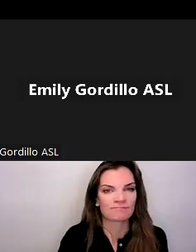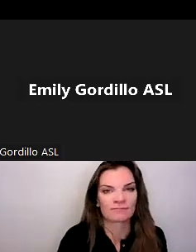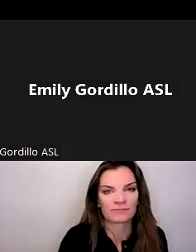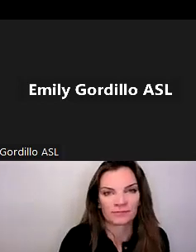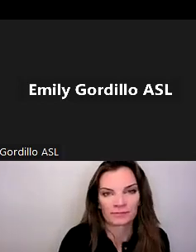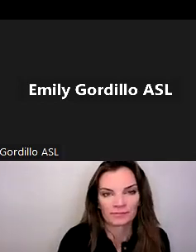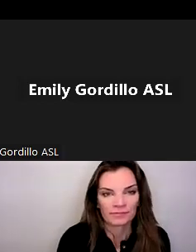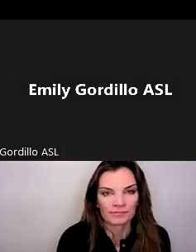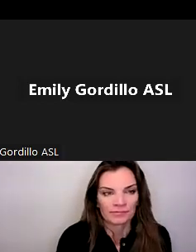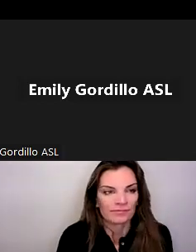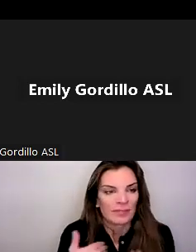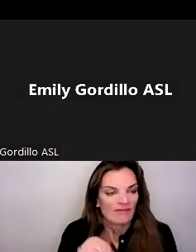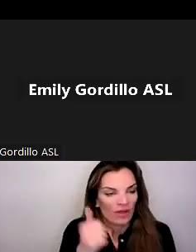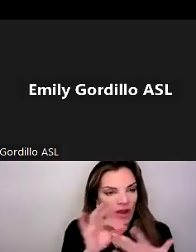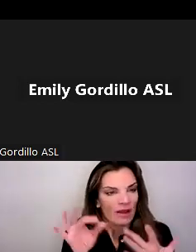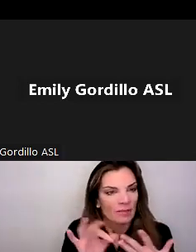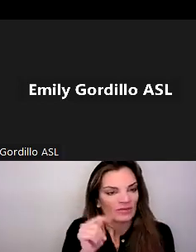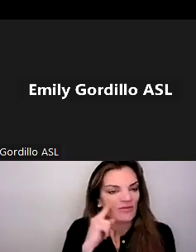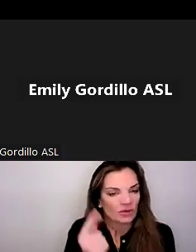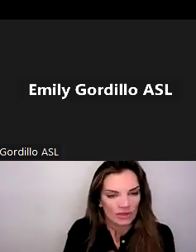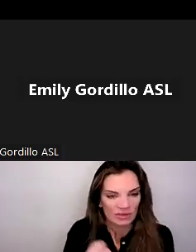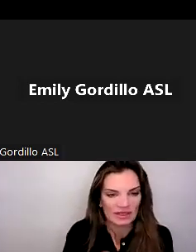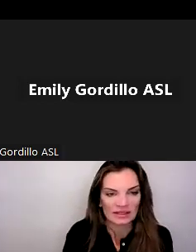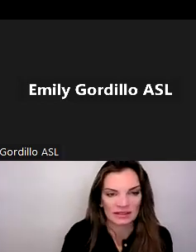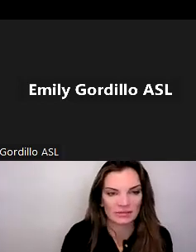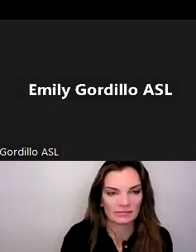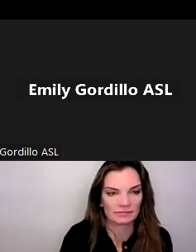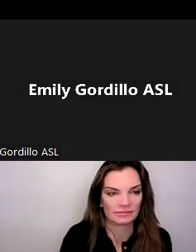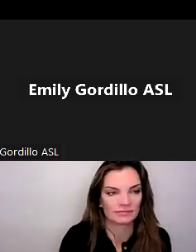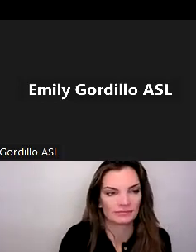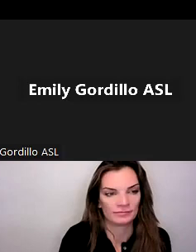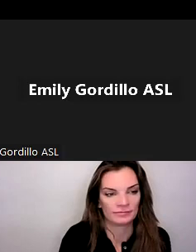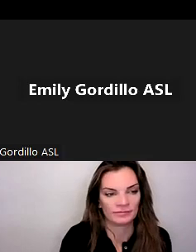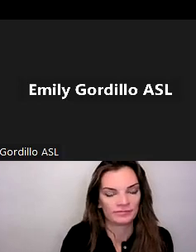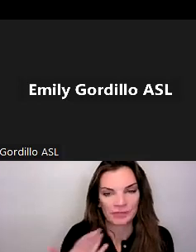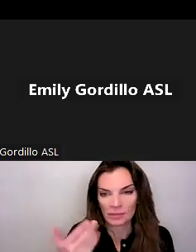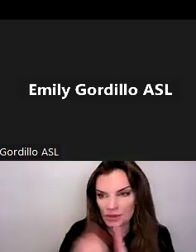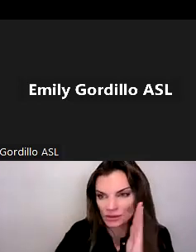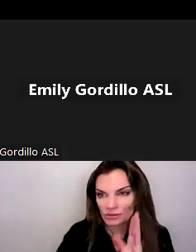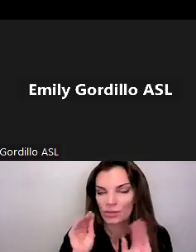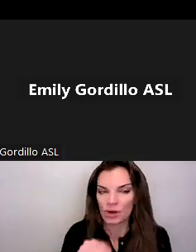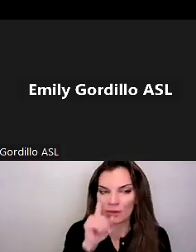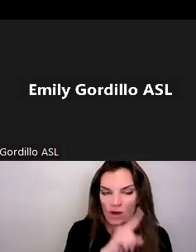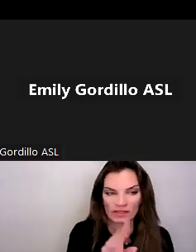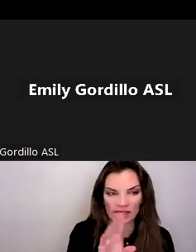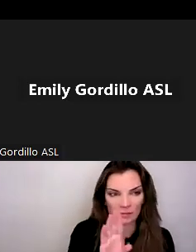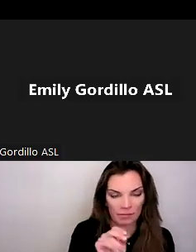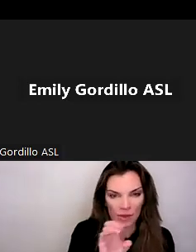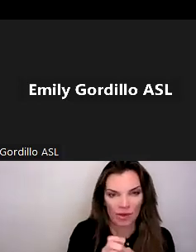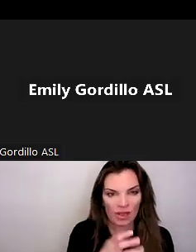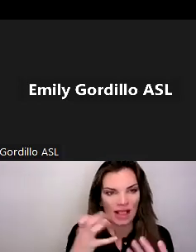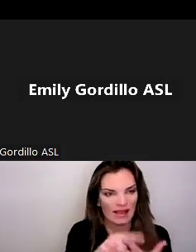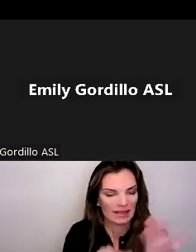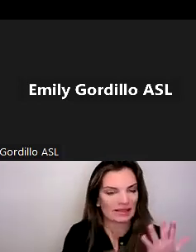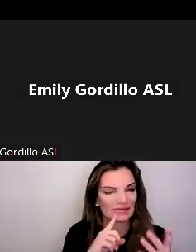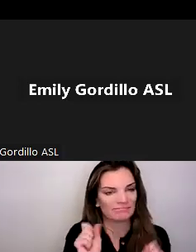there might be another option for be able to treat that. For instance, having a surgery, maybe putting in a prosthetic bone. So there's a lot of things that